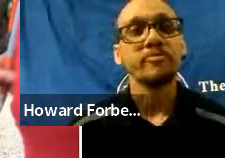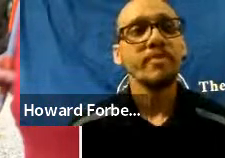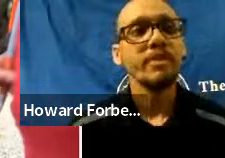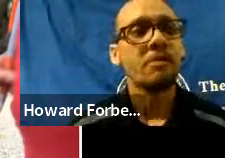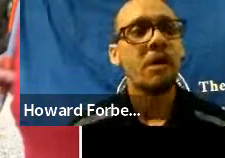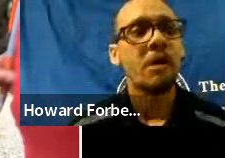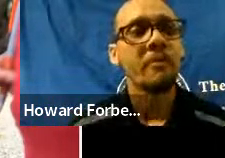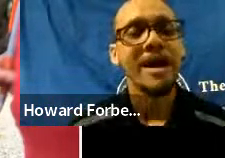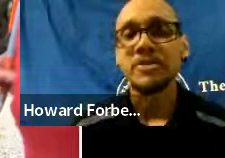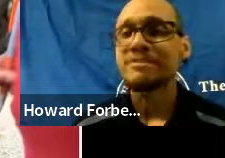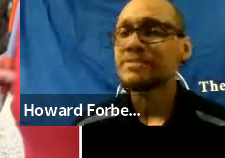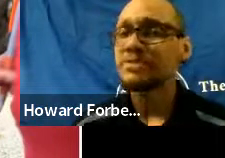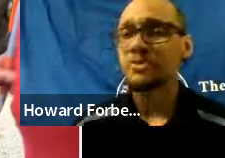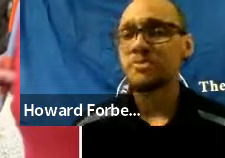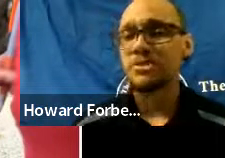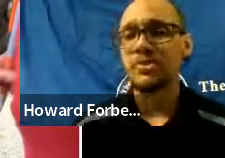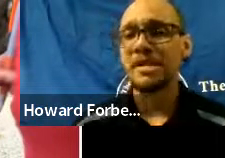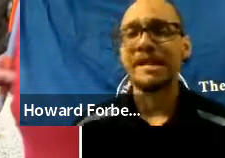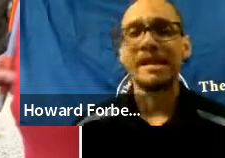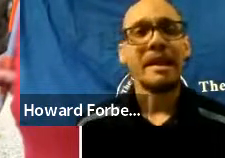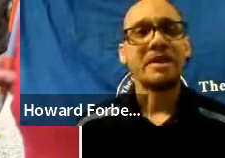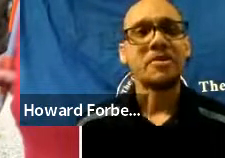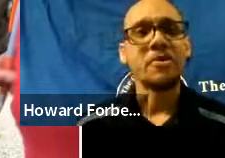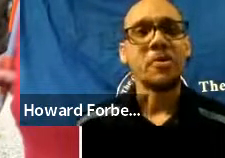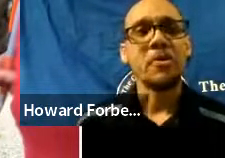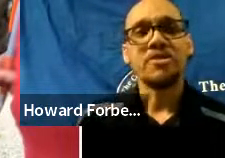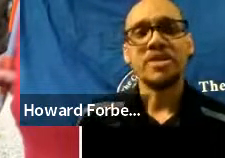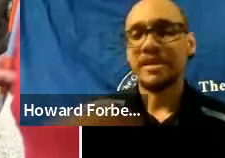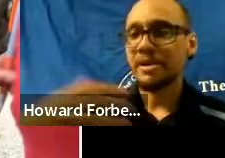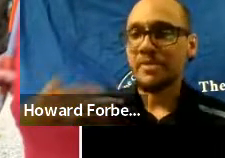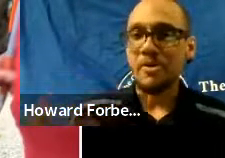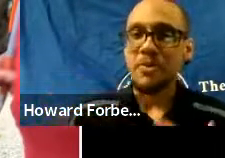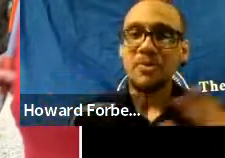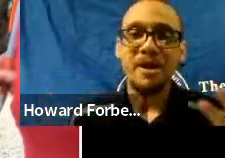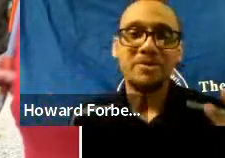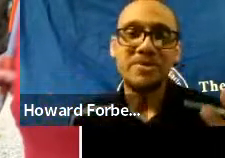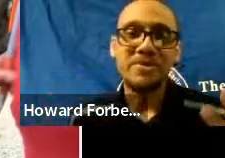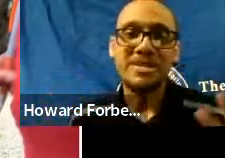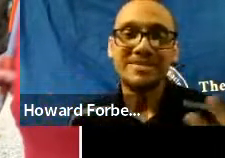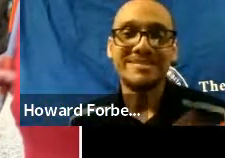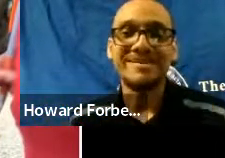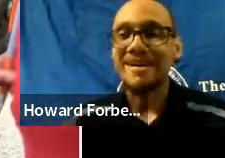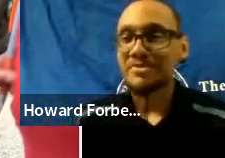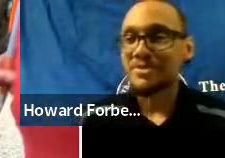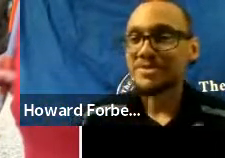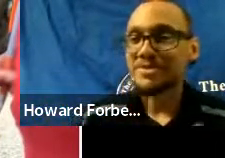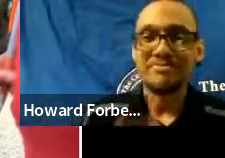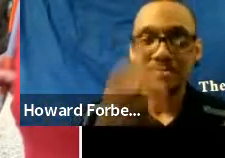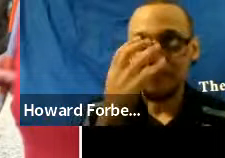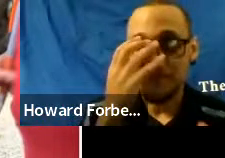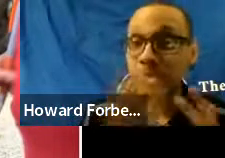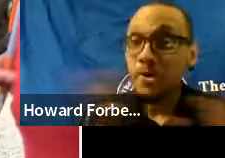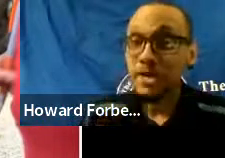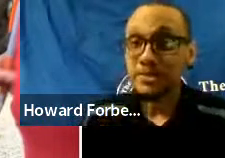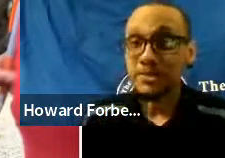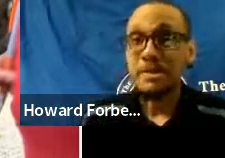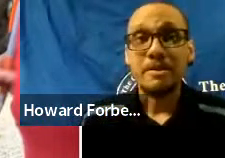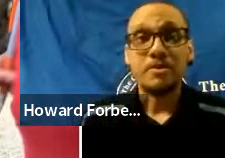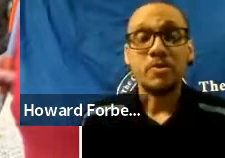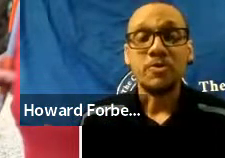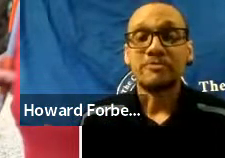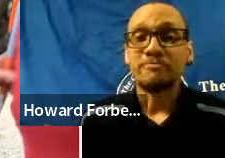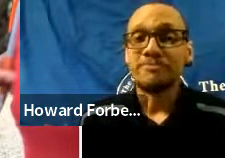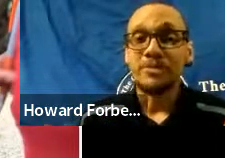everyone. And so even so much so, like, thinking about where YOE has gone and where it's going